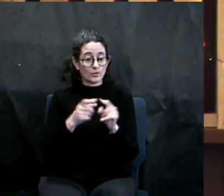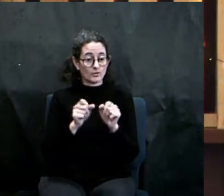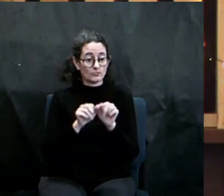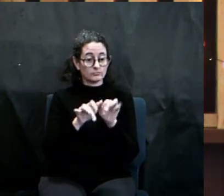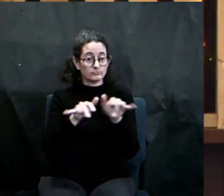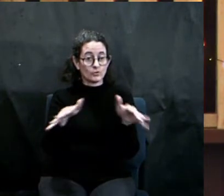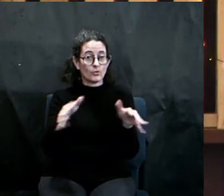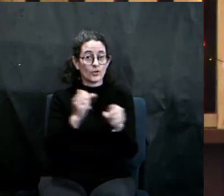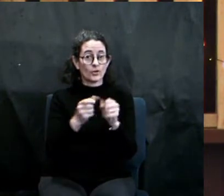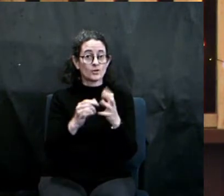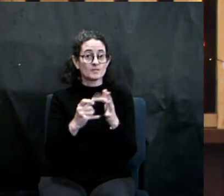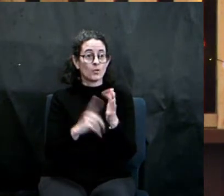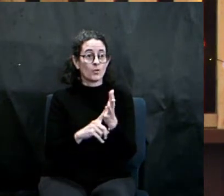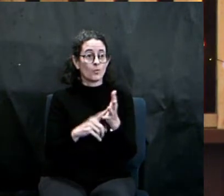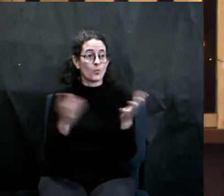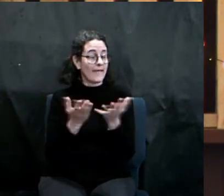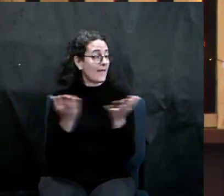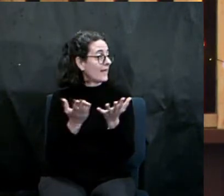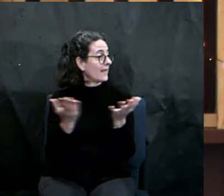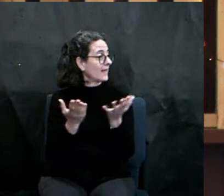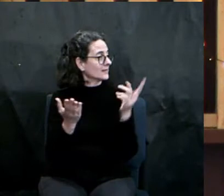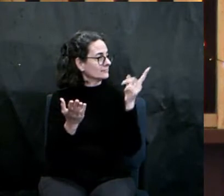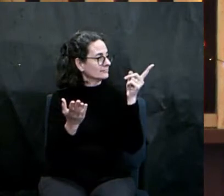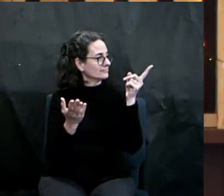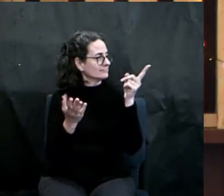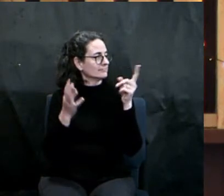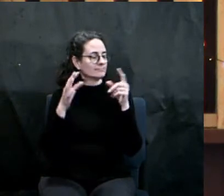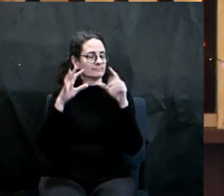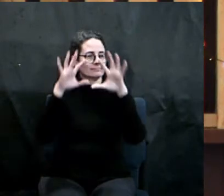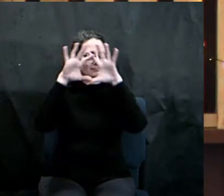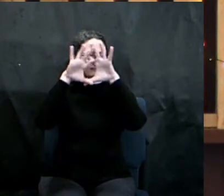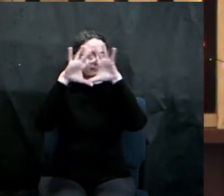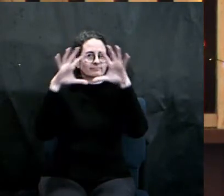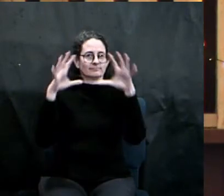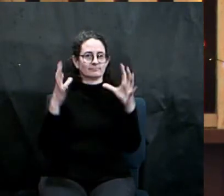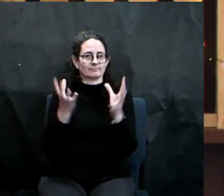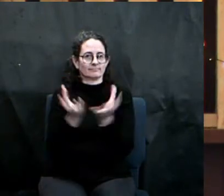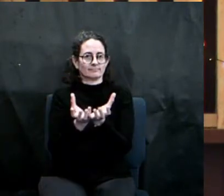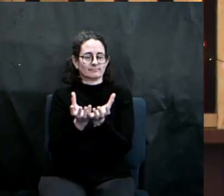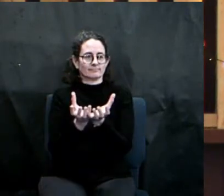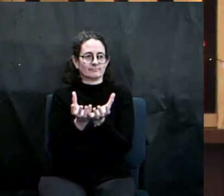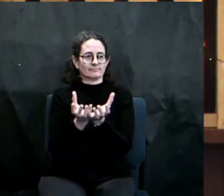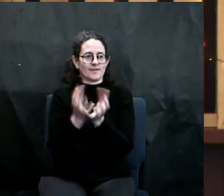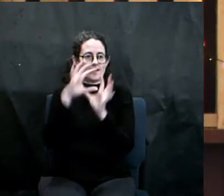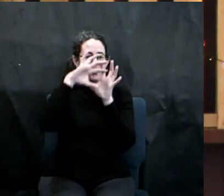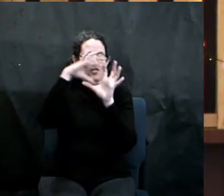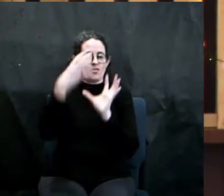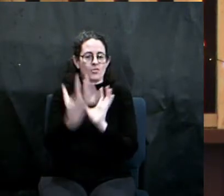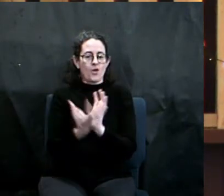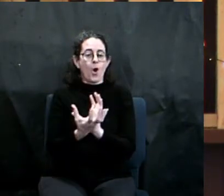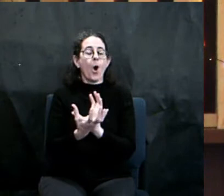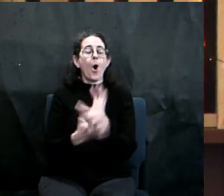This was the whole thing. God wanted the gospel to go everywhere. He wanted to go to Mongolia, Iran,